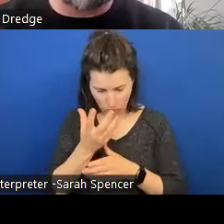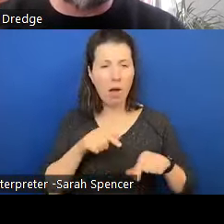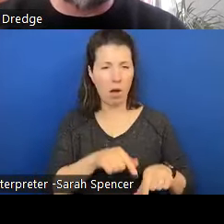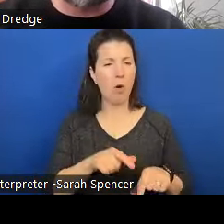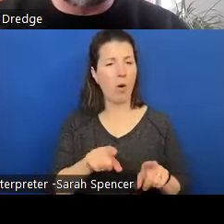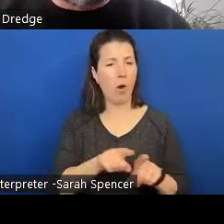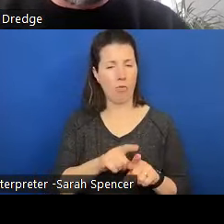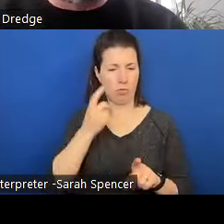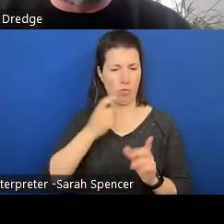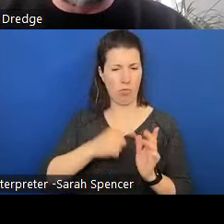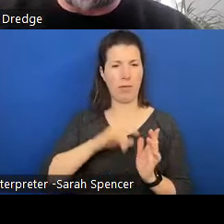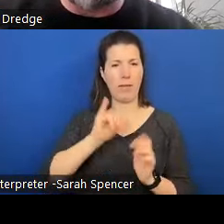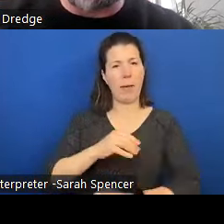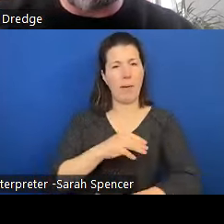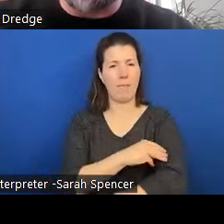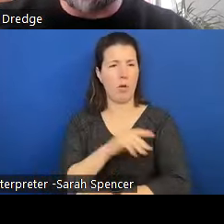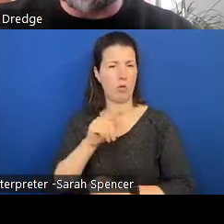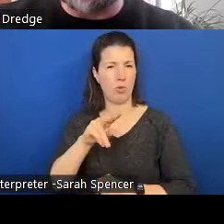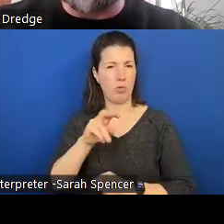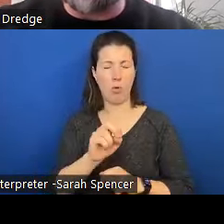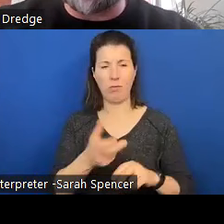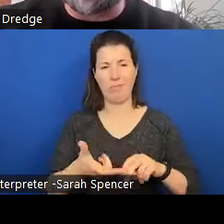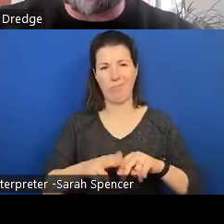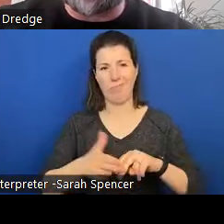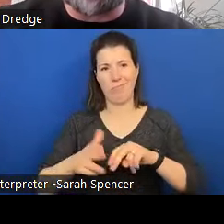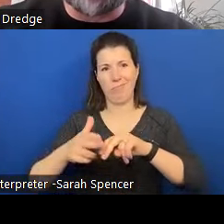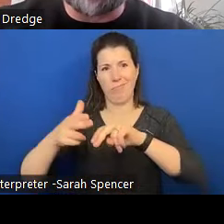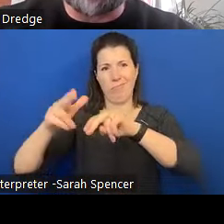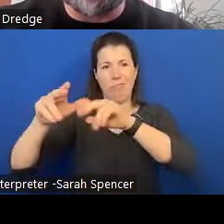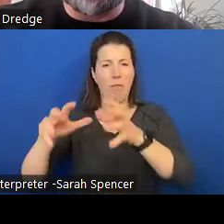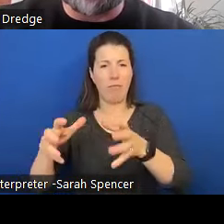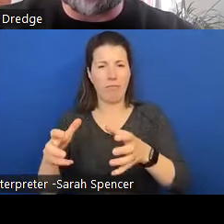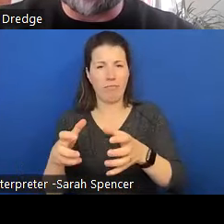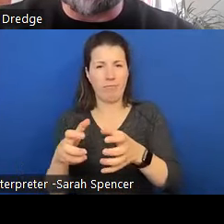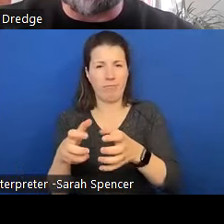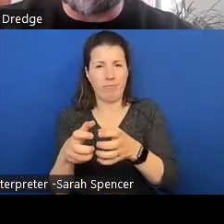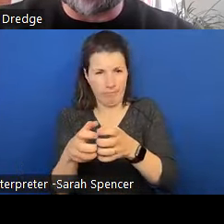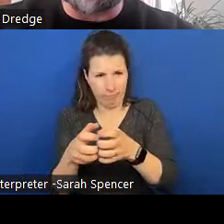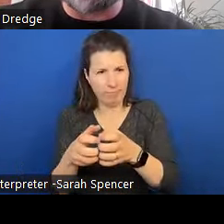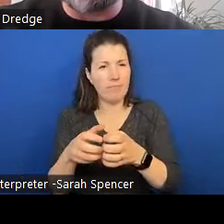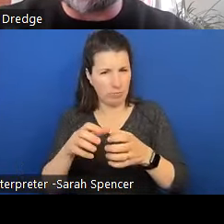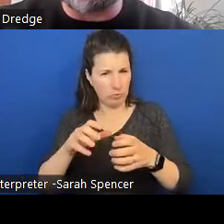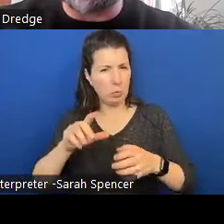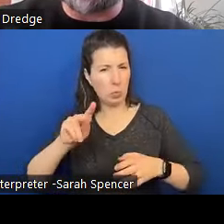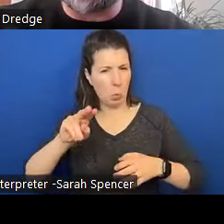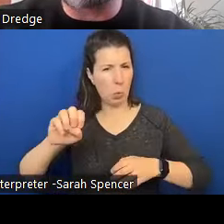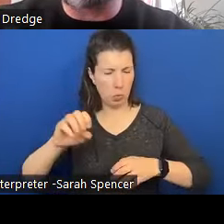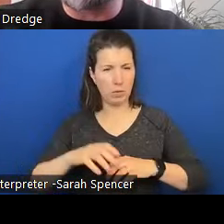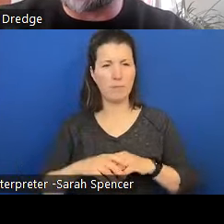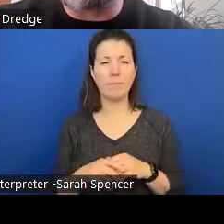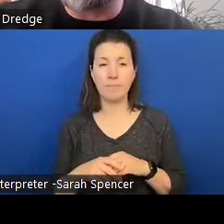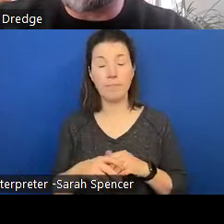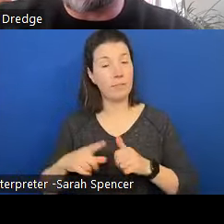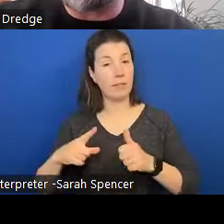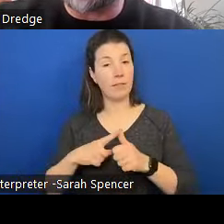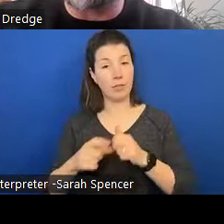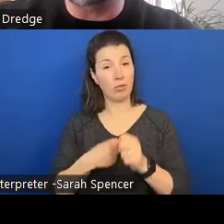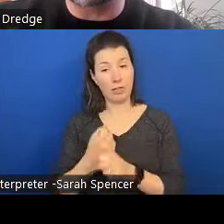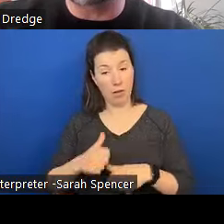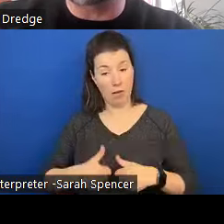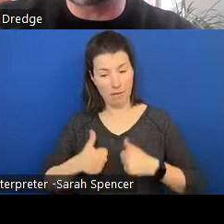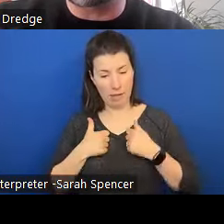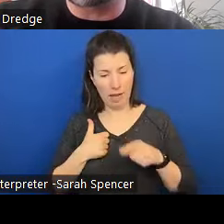tone. So the first year of life, though, so as I mentioned, sometimes you can't see that there's